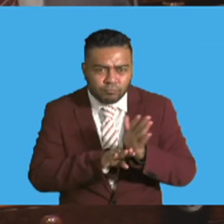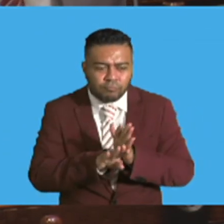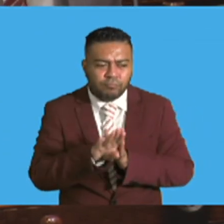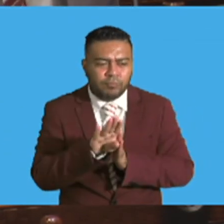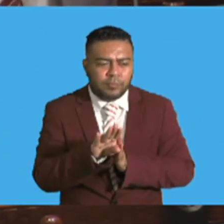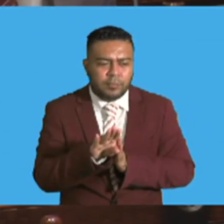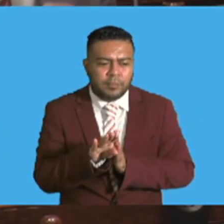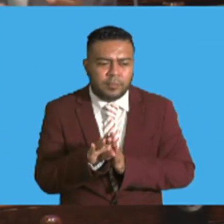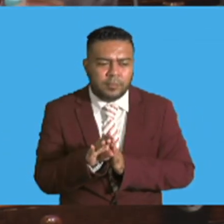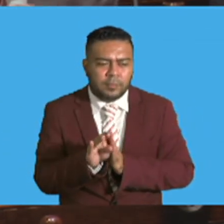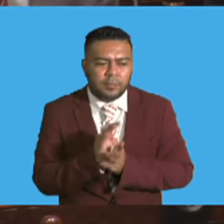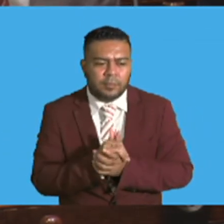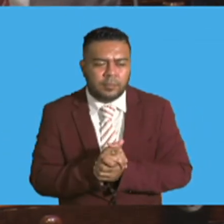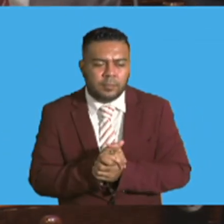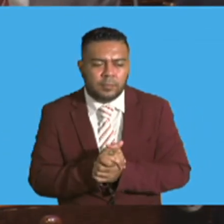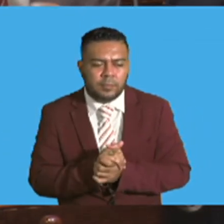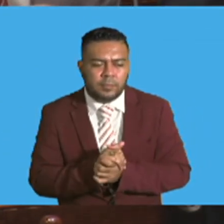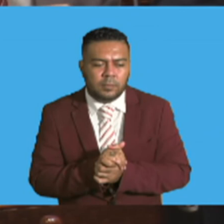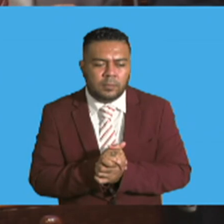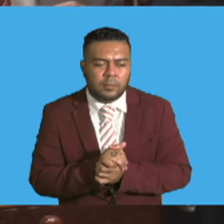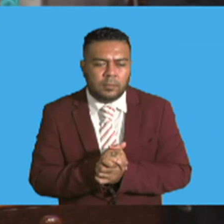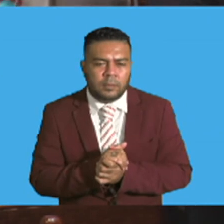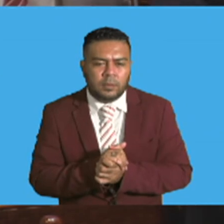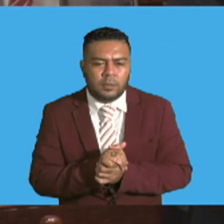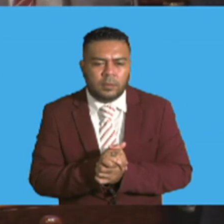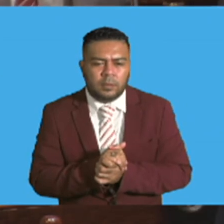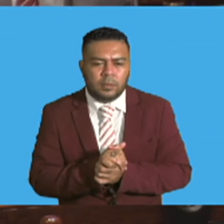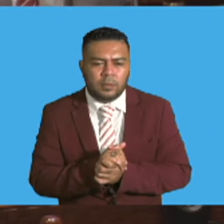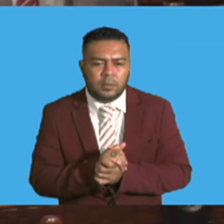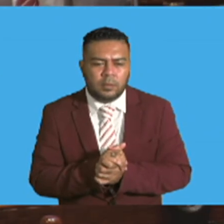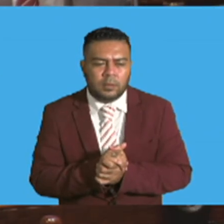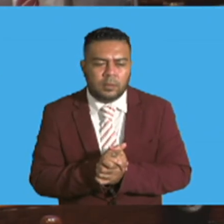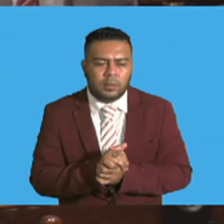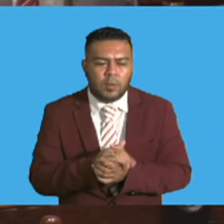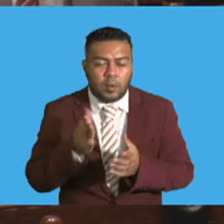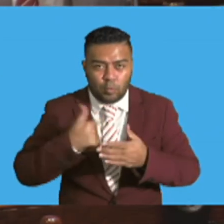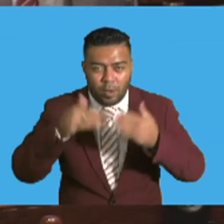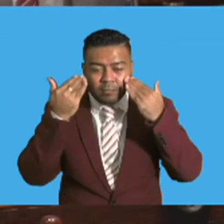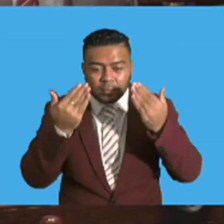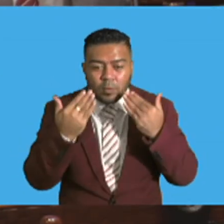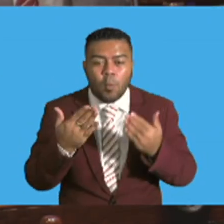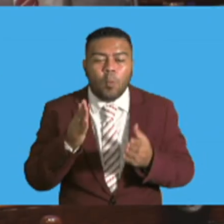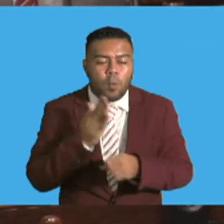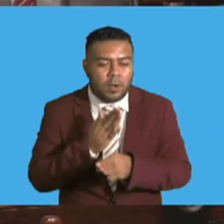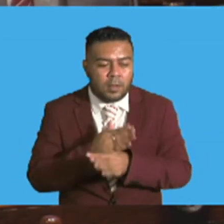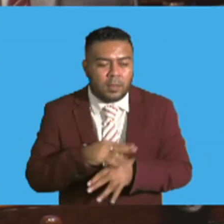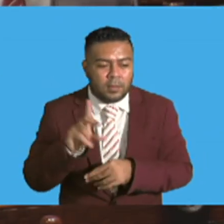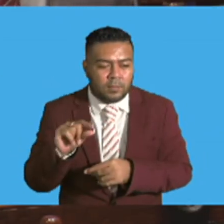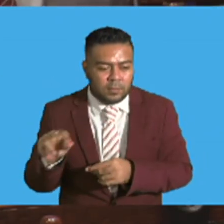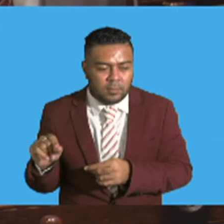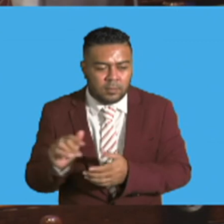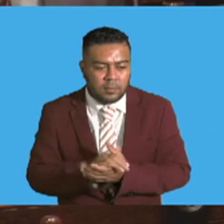itself. But of course, they've also done some good work, and we like to acknowledge the work that they have carried out. We believe there's a lot of capacity that